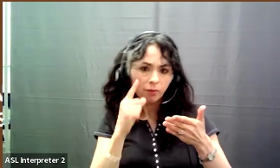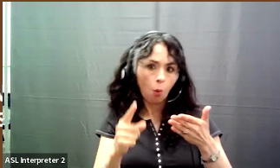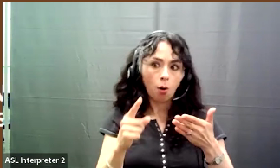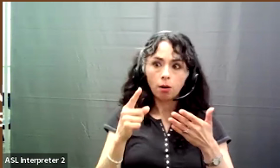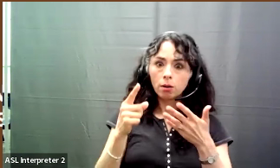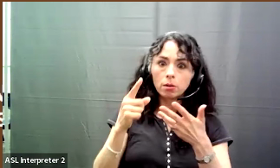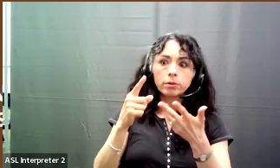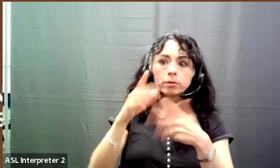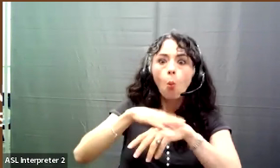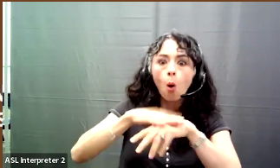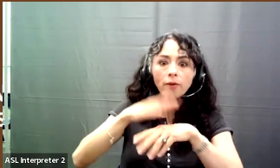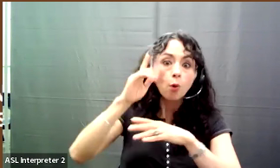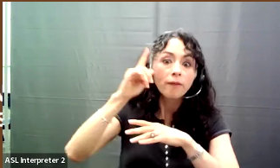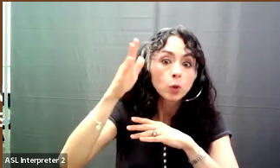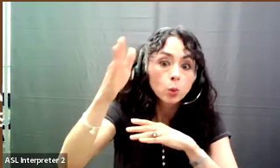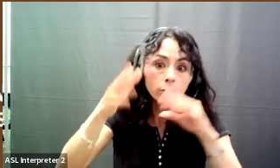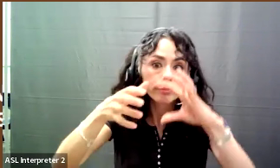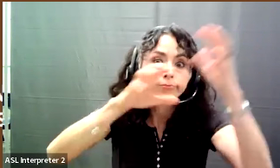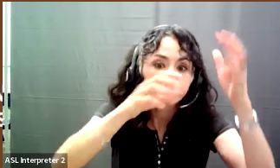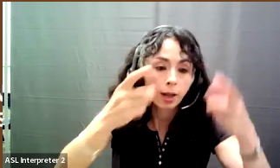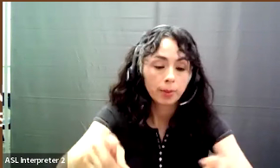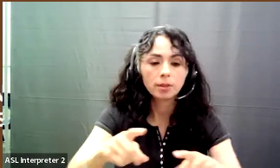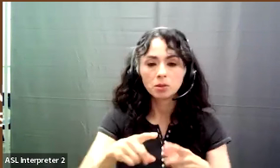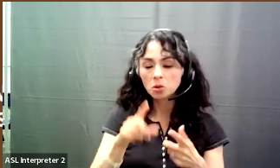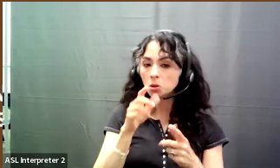your properties or soils.